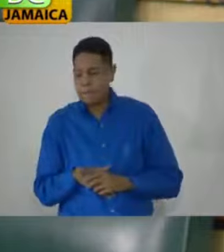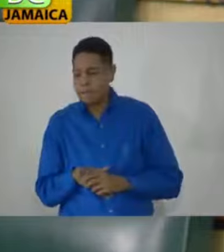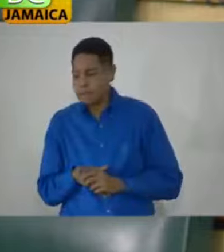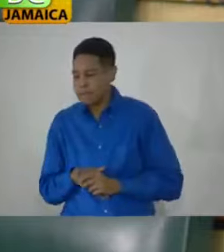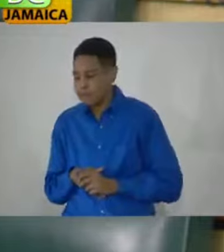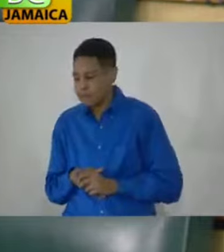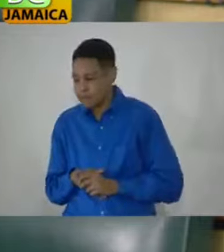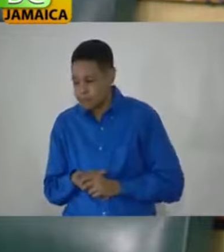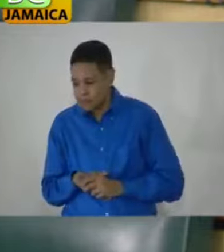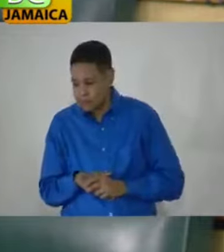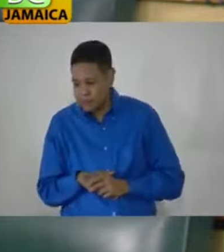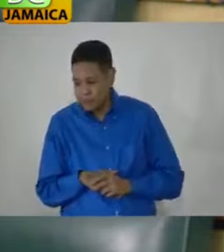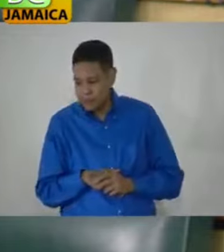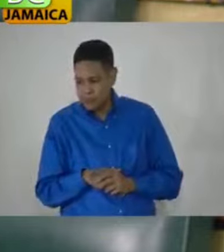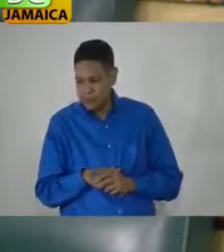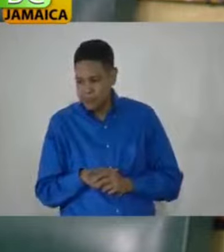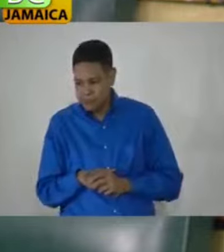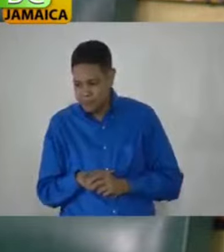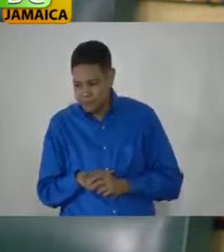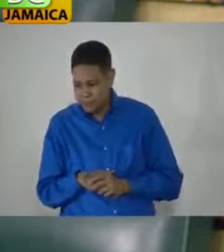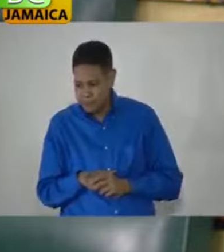Madam Speaker,